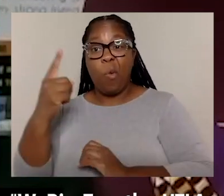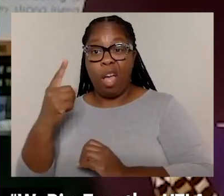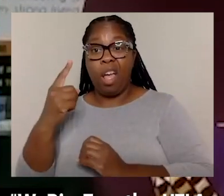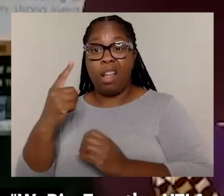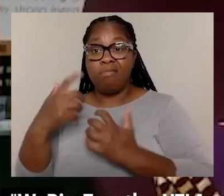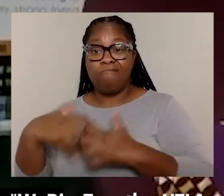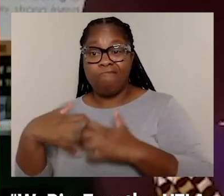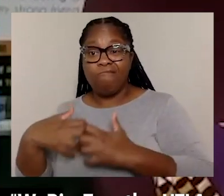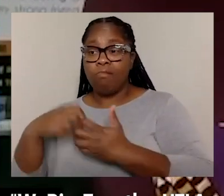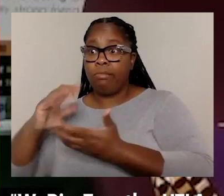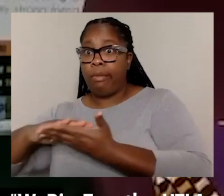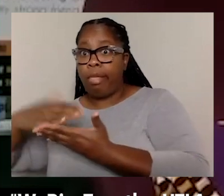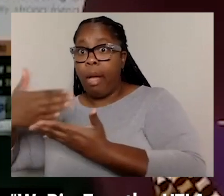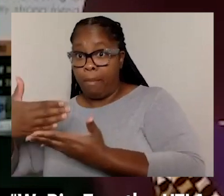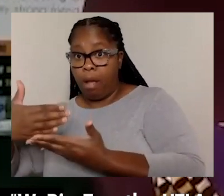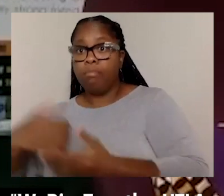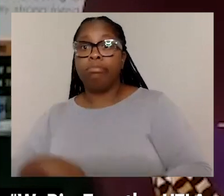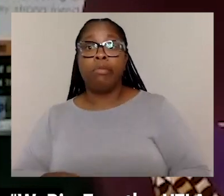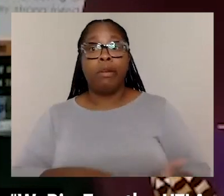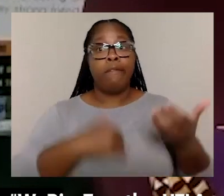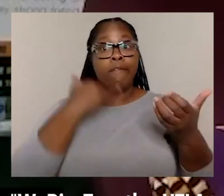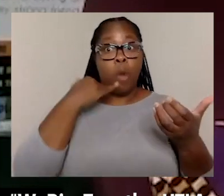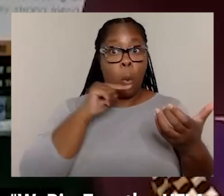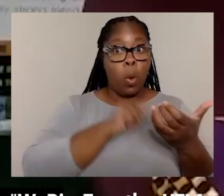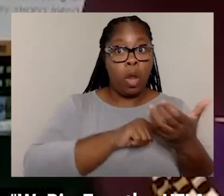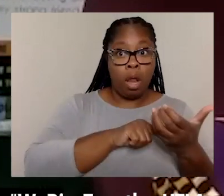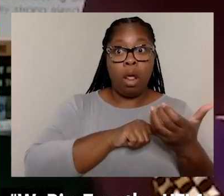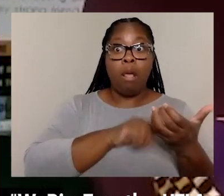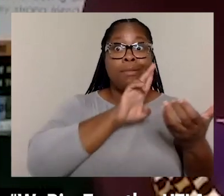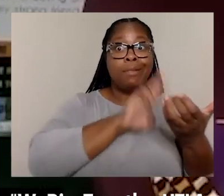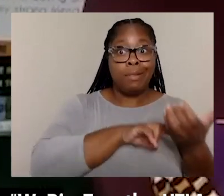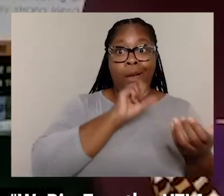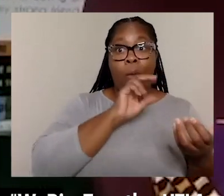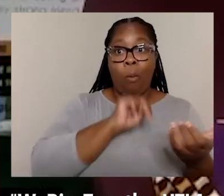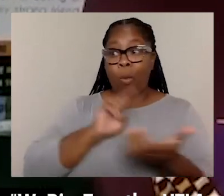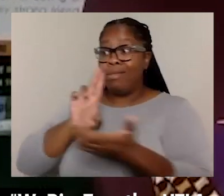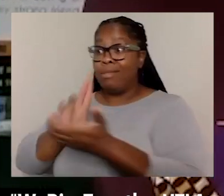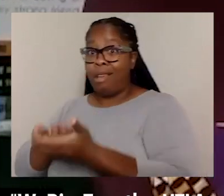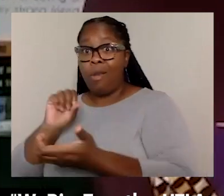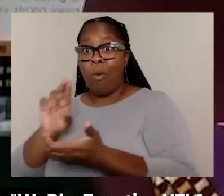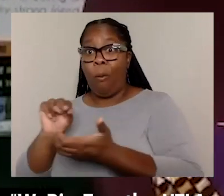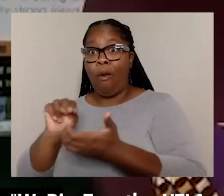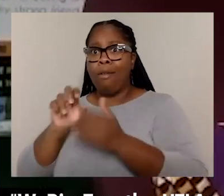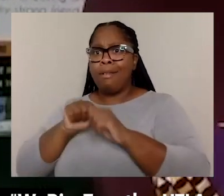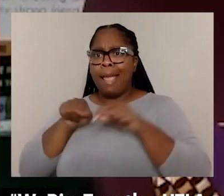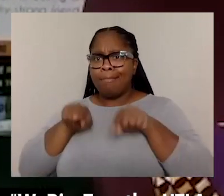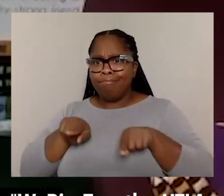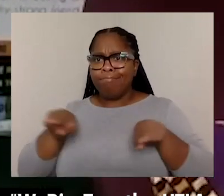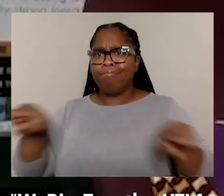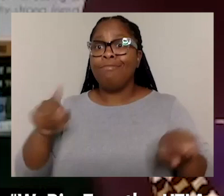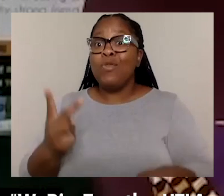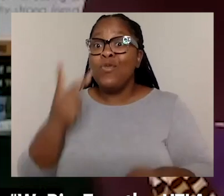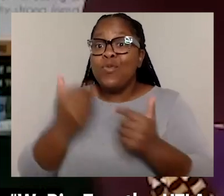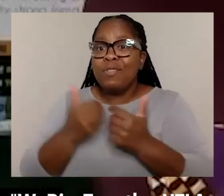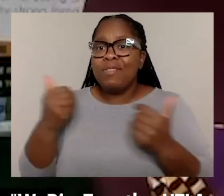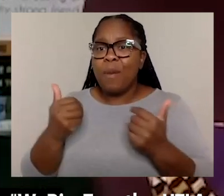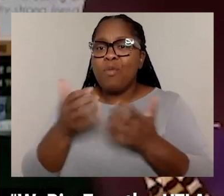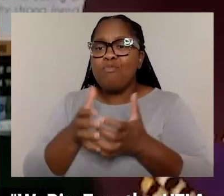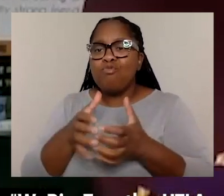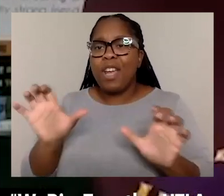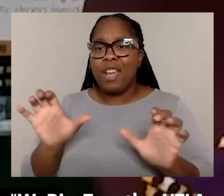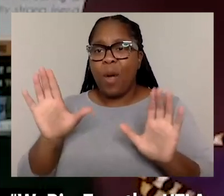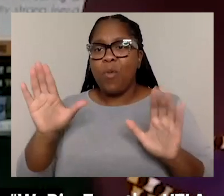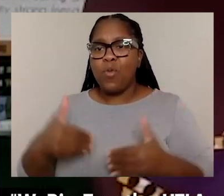2 breakout rooms at the same time. Schools are encouraged to use pool teachers, substitutes,